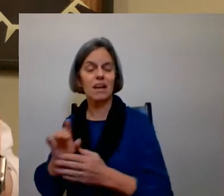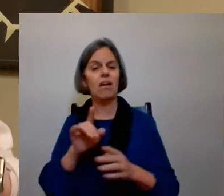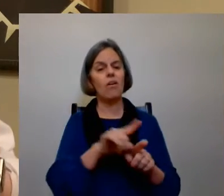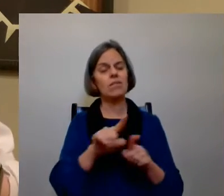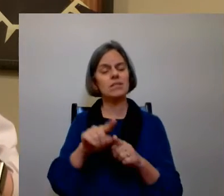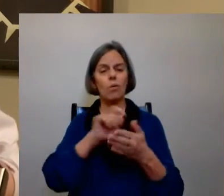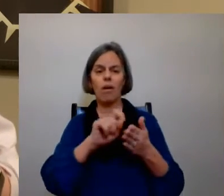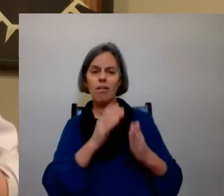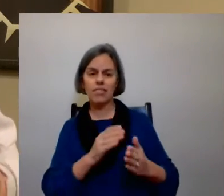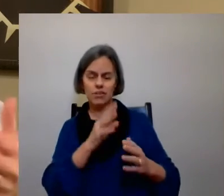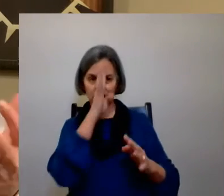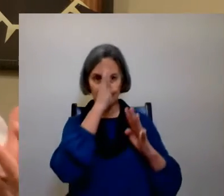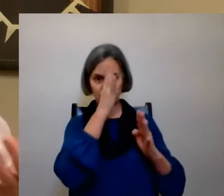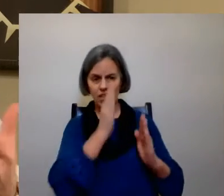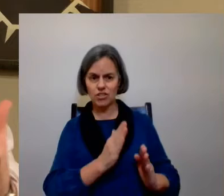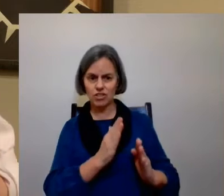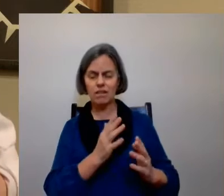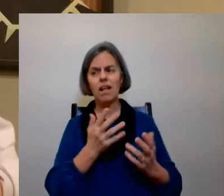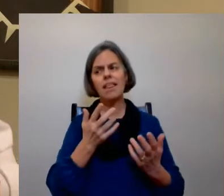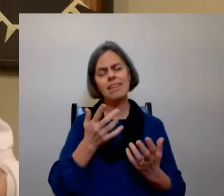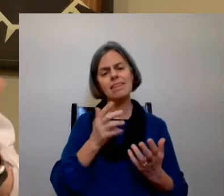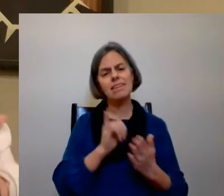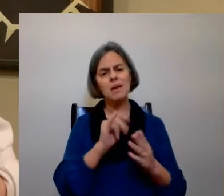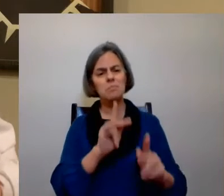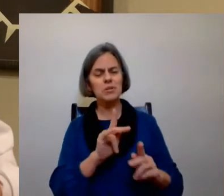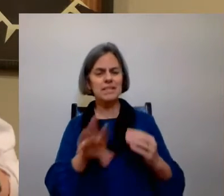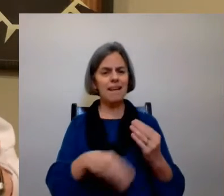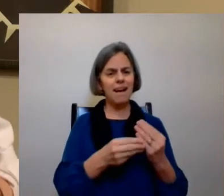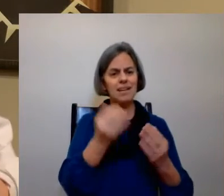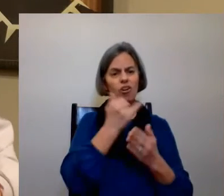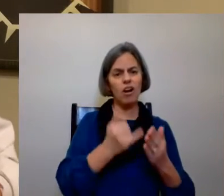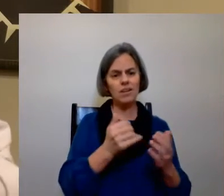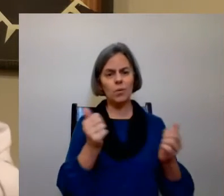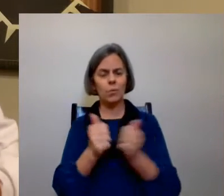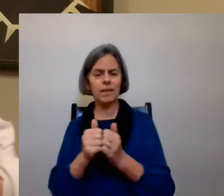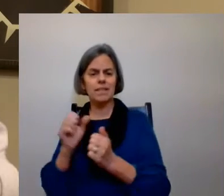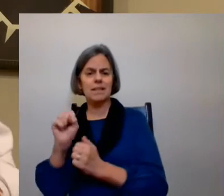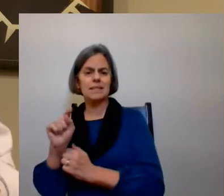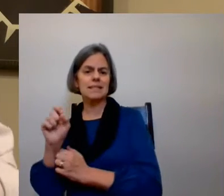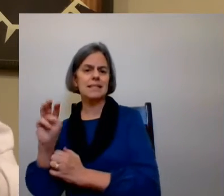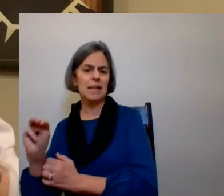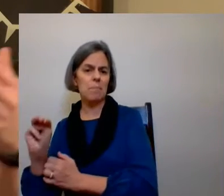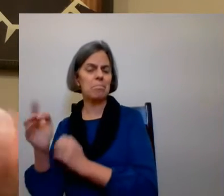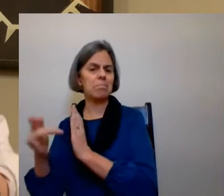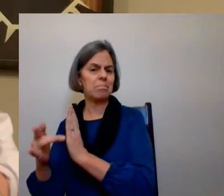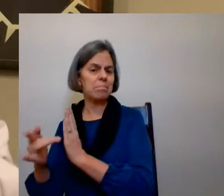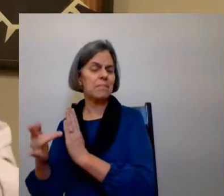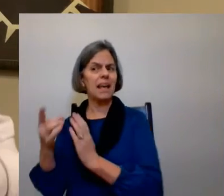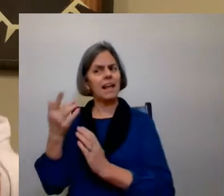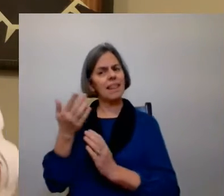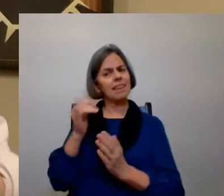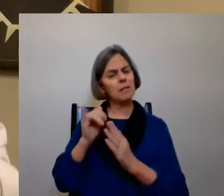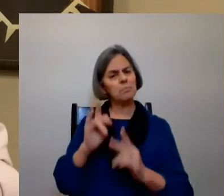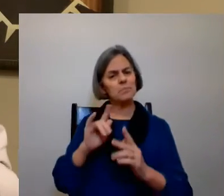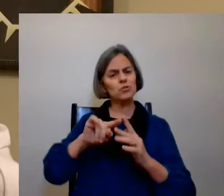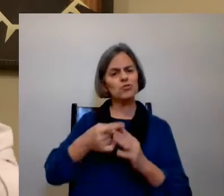an inventor. He's a great example of adding the arts into STEM. See, he started out as an engineer, but